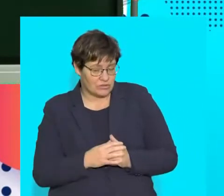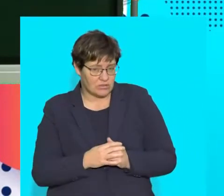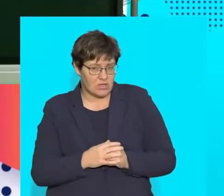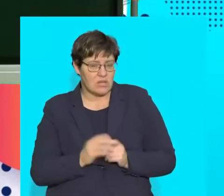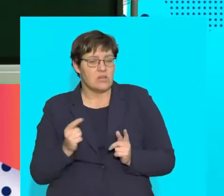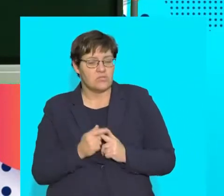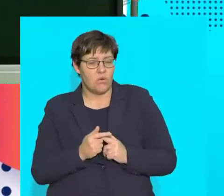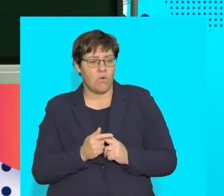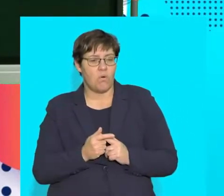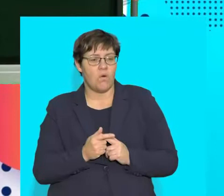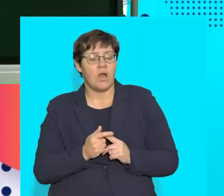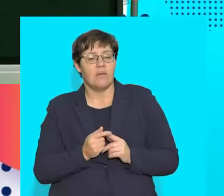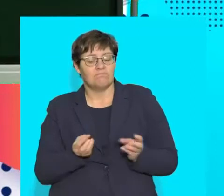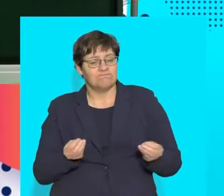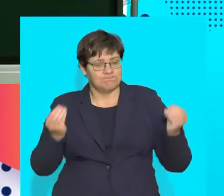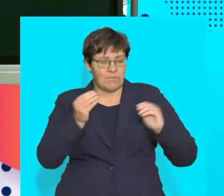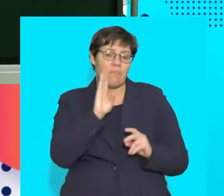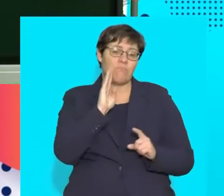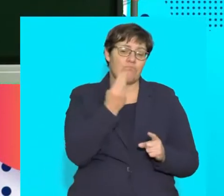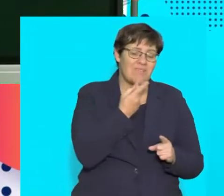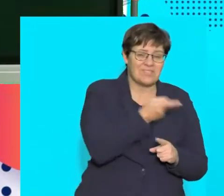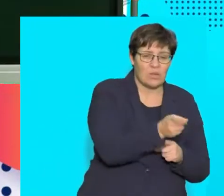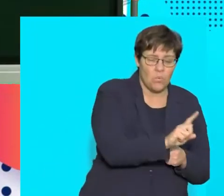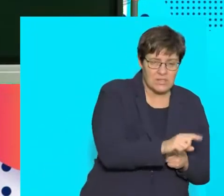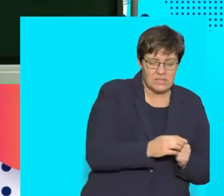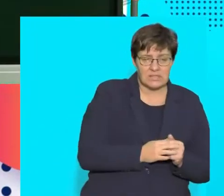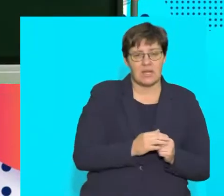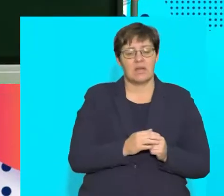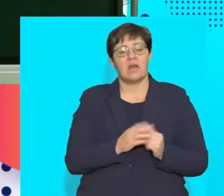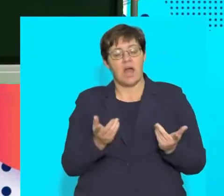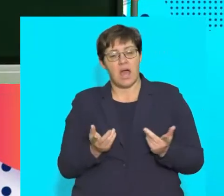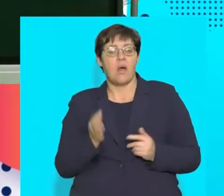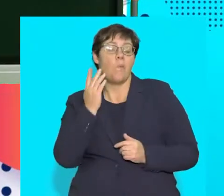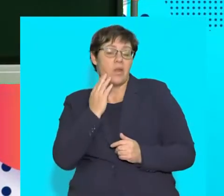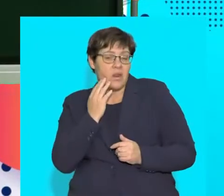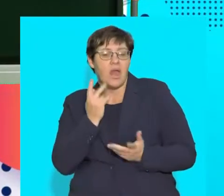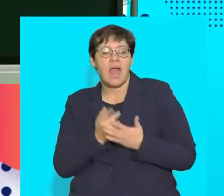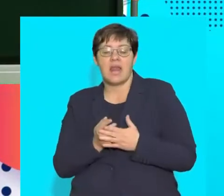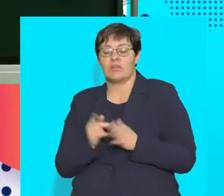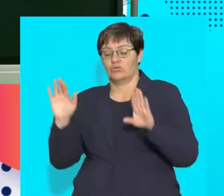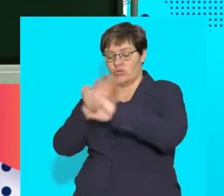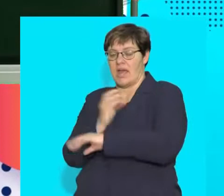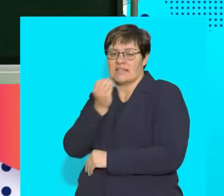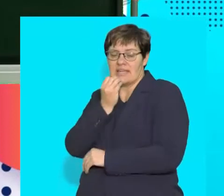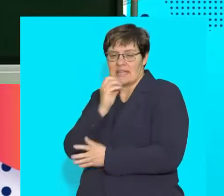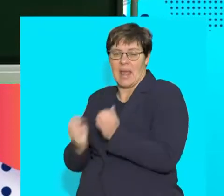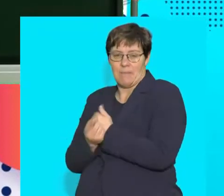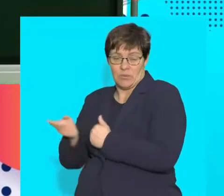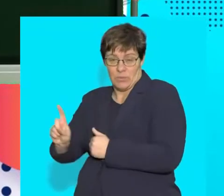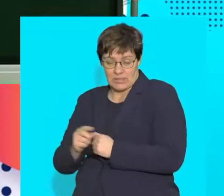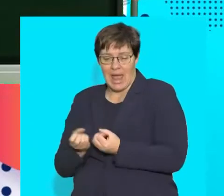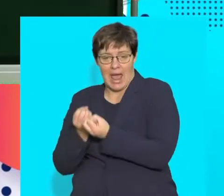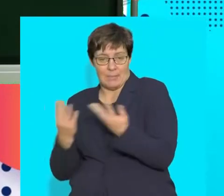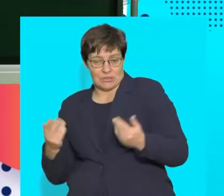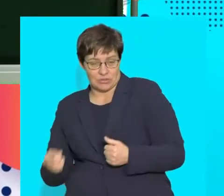the constituents or the makeup of breakfast is as compared to what happens at supper. So those are important when we're looking